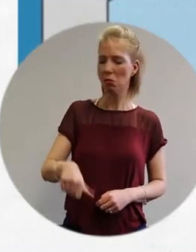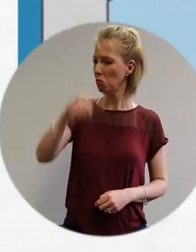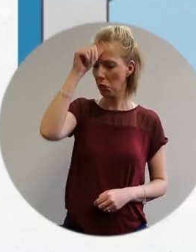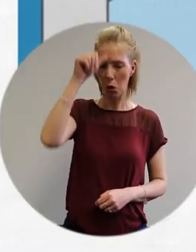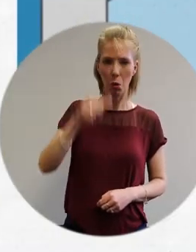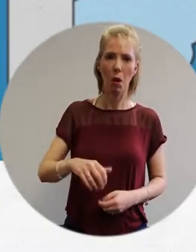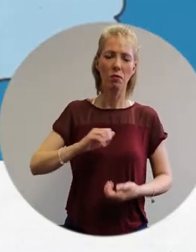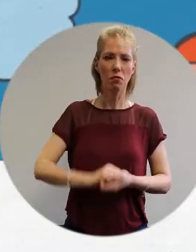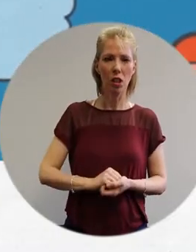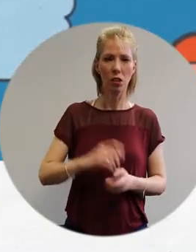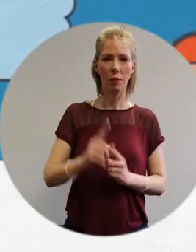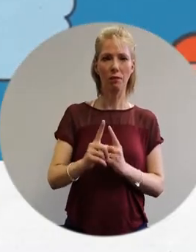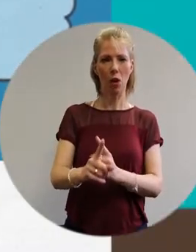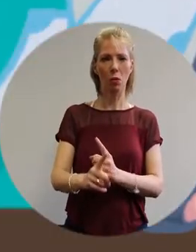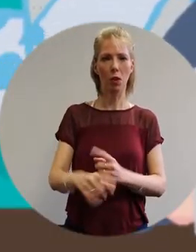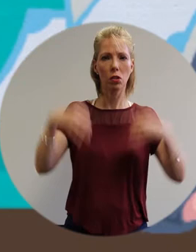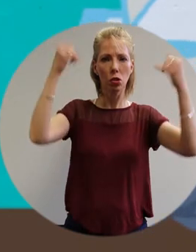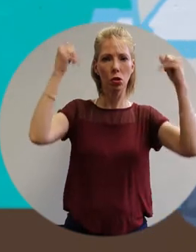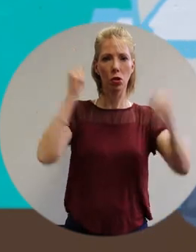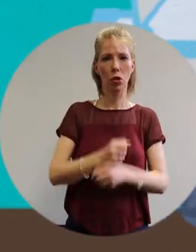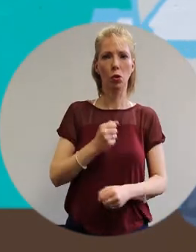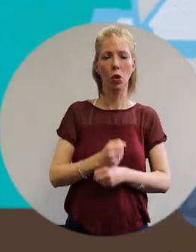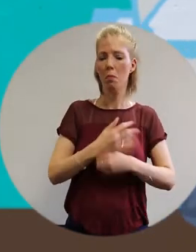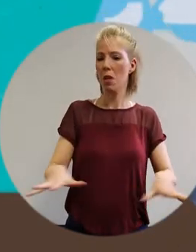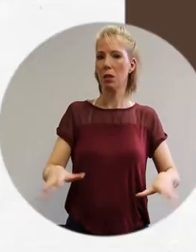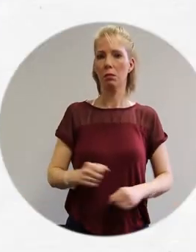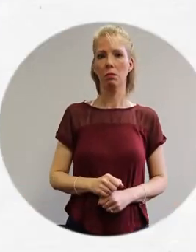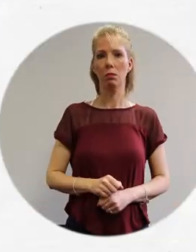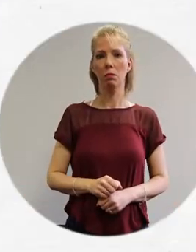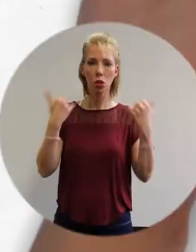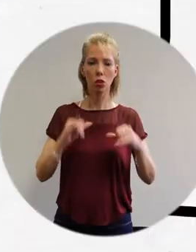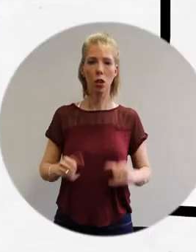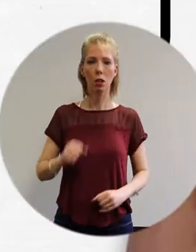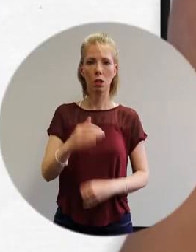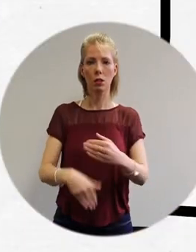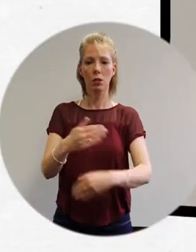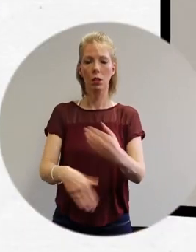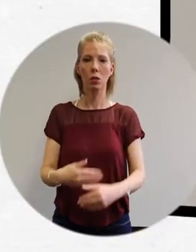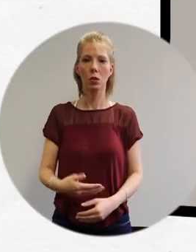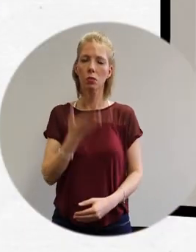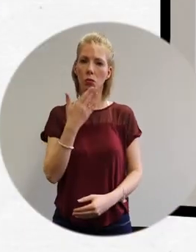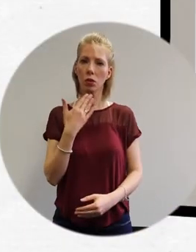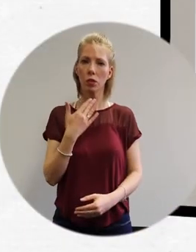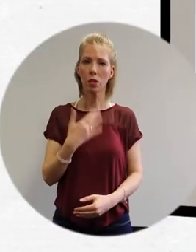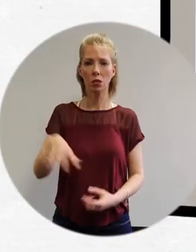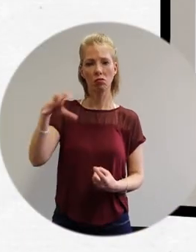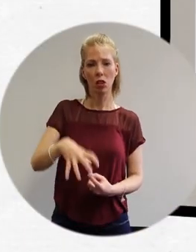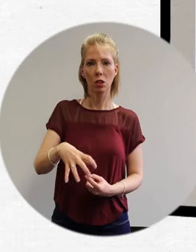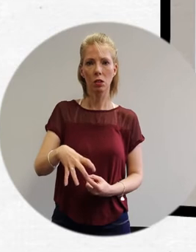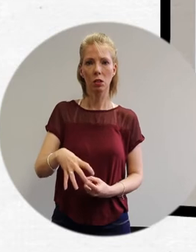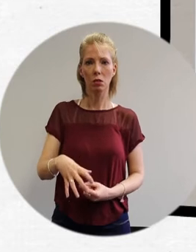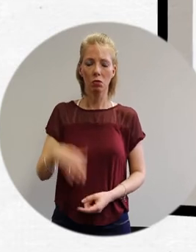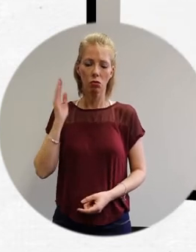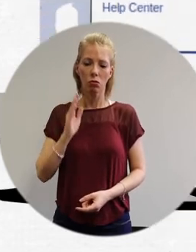Don't accept anyone you don't know as a friend or a follower on social media. Check your privacy settings and make